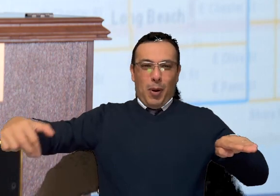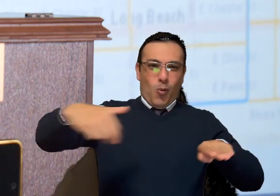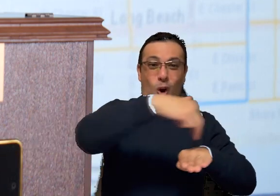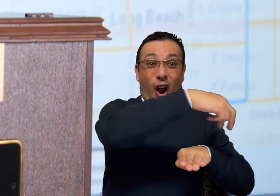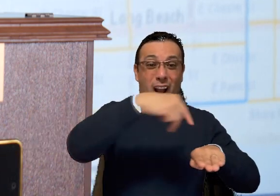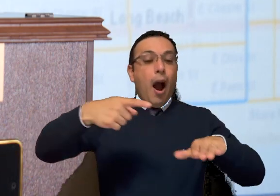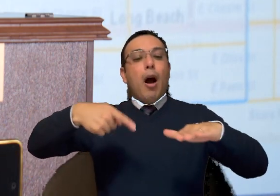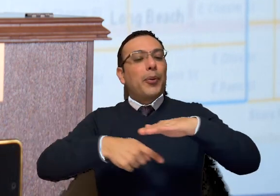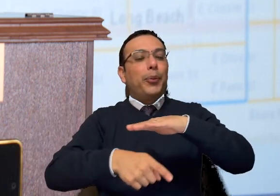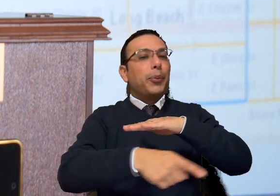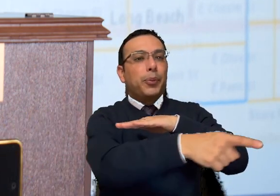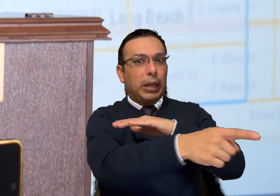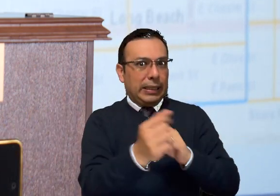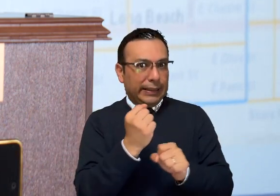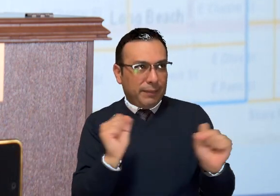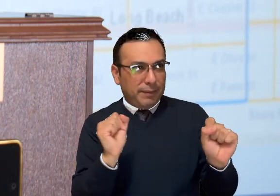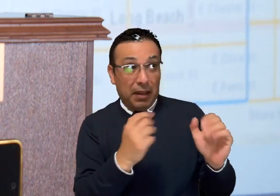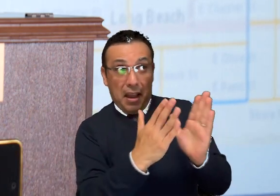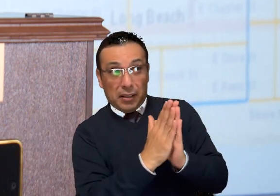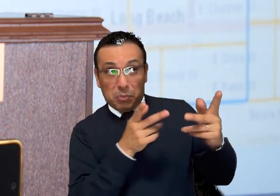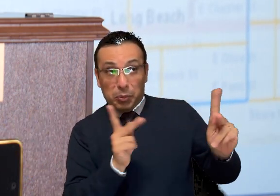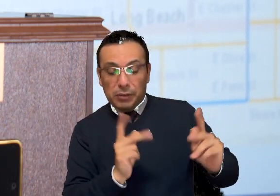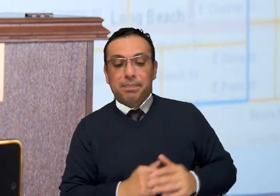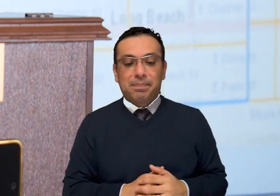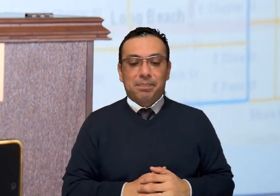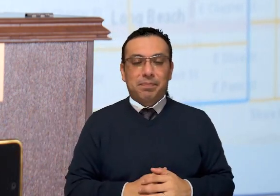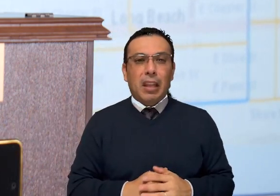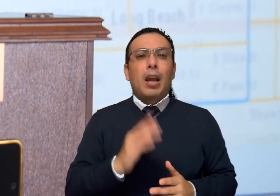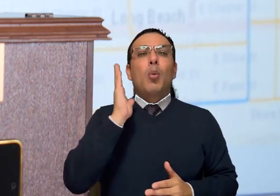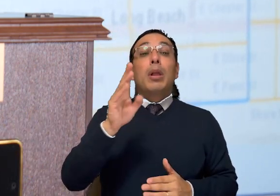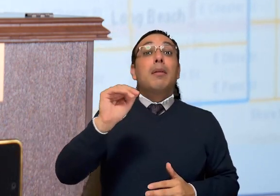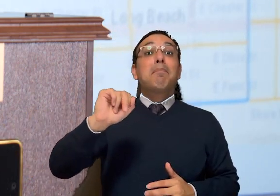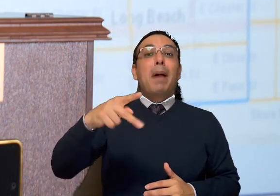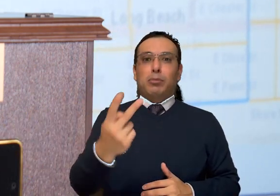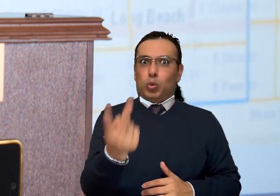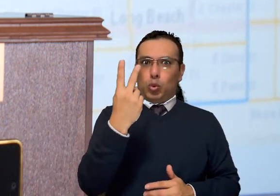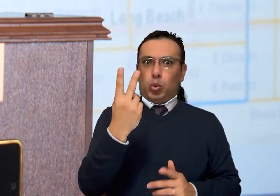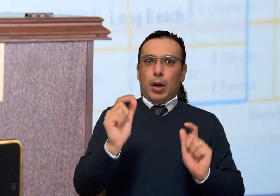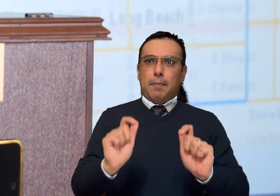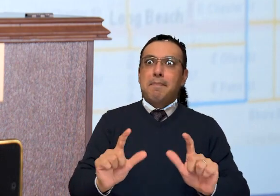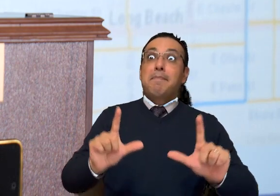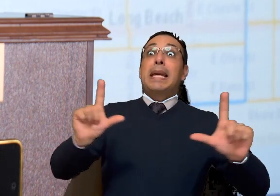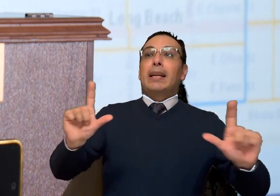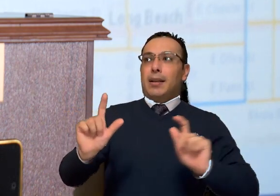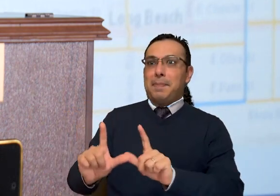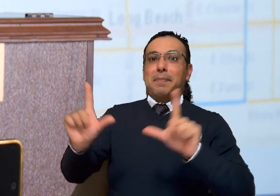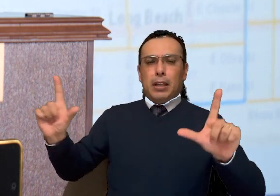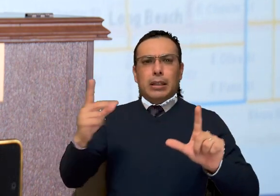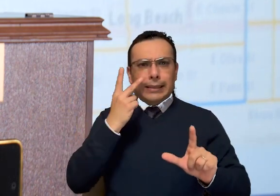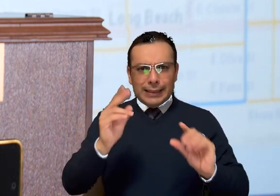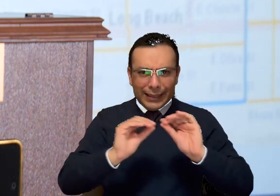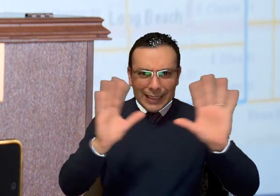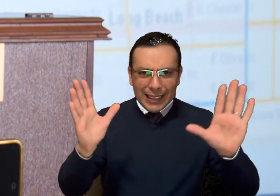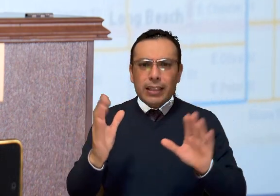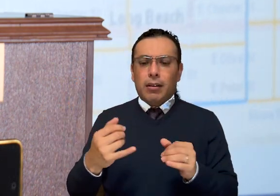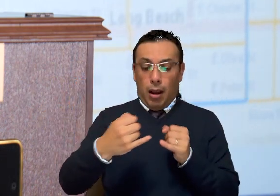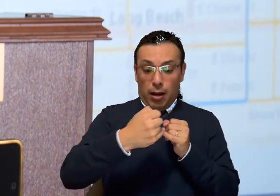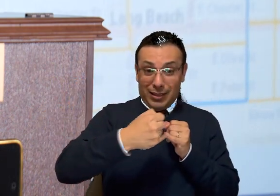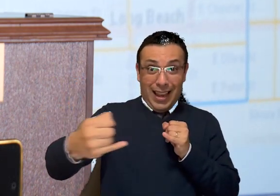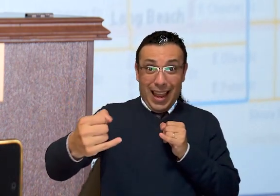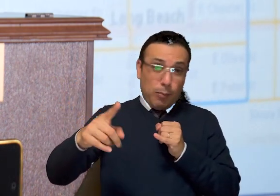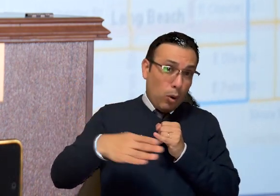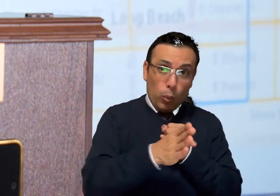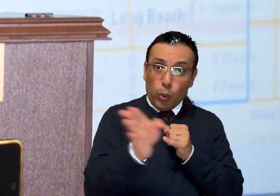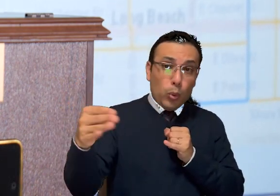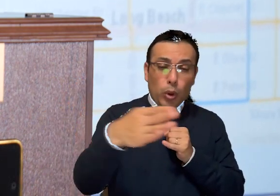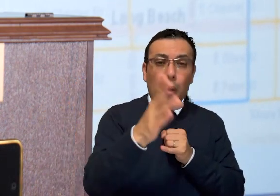have 2 maps outside, blown up much bigger so you can clearly see the cable route and the exact streets where it is. You could actually even